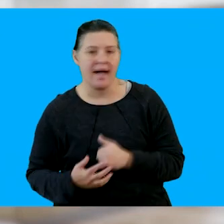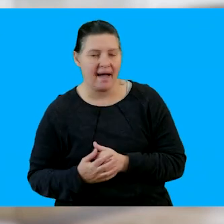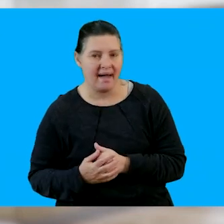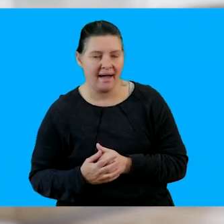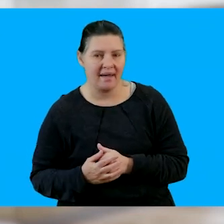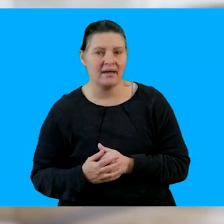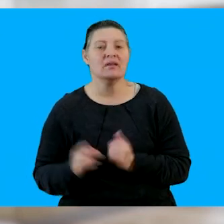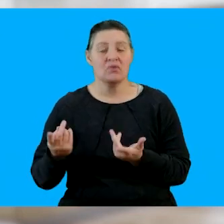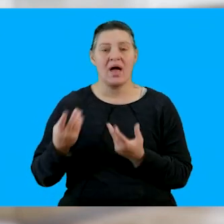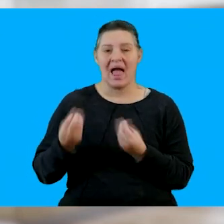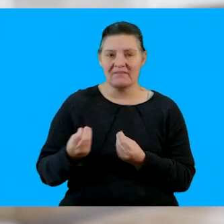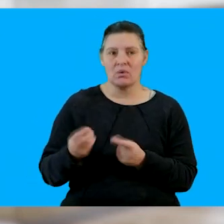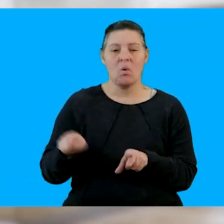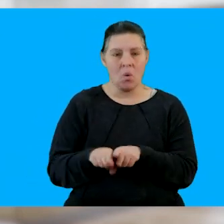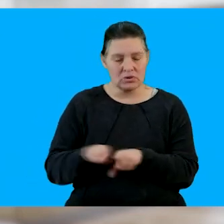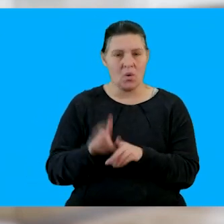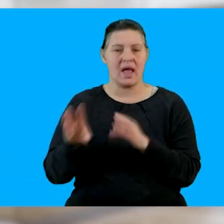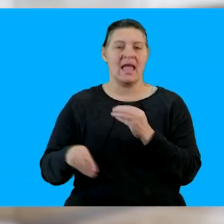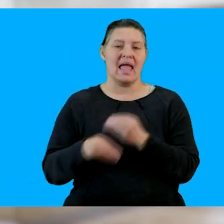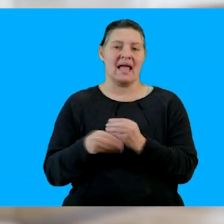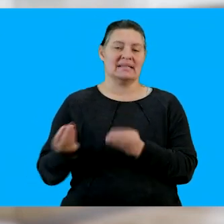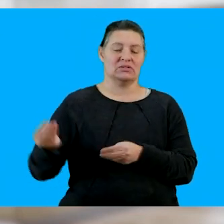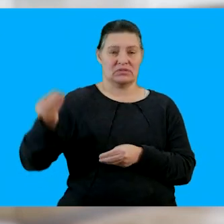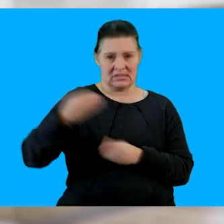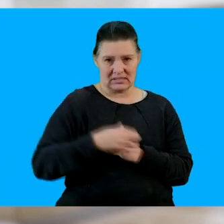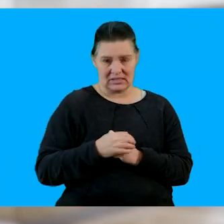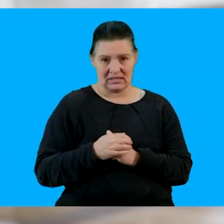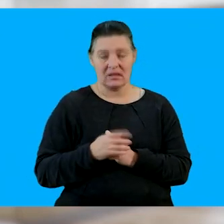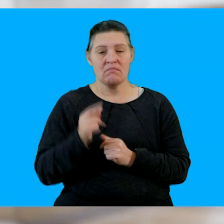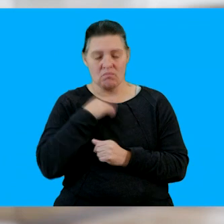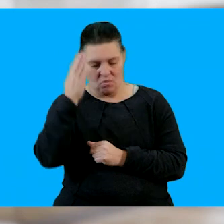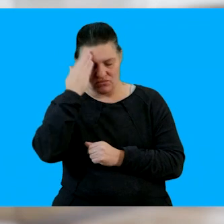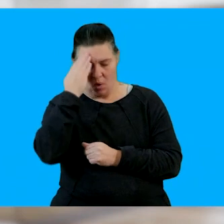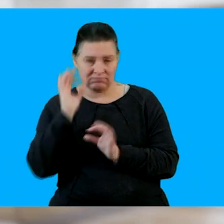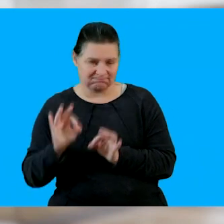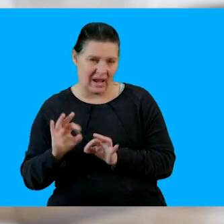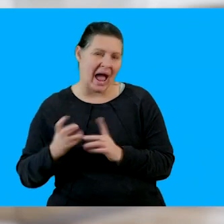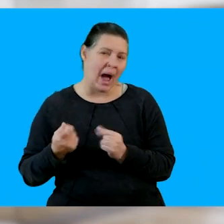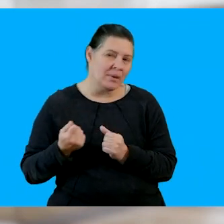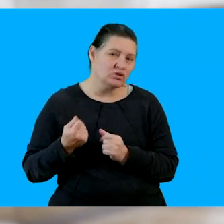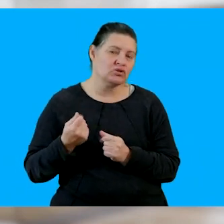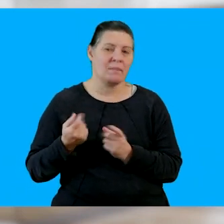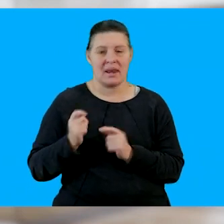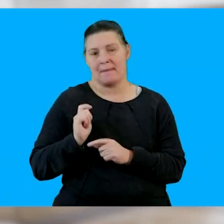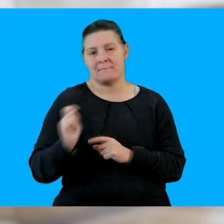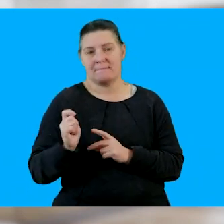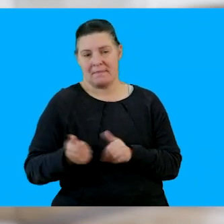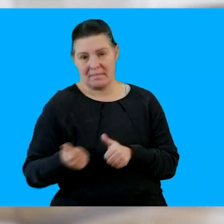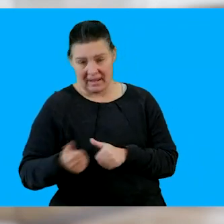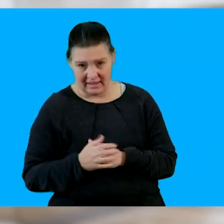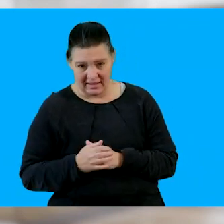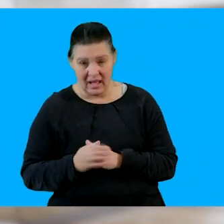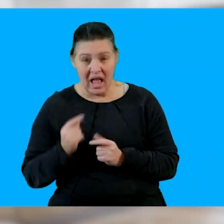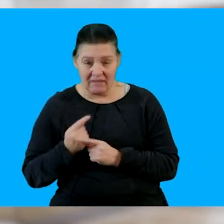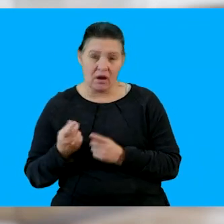to you by the bank. You actually have to also add the interest. Then you would know exactly how much money that you have to pay back.